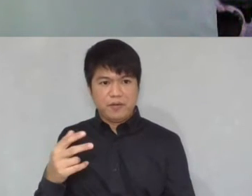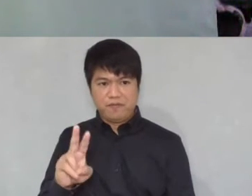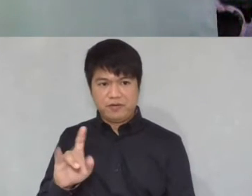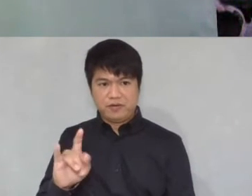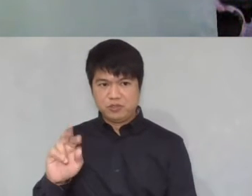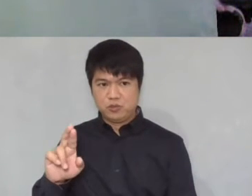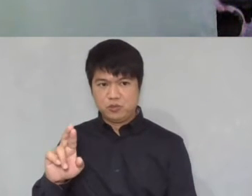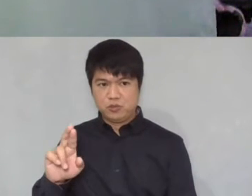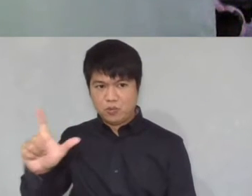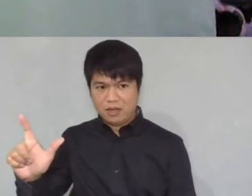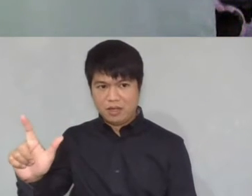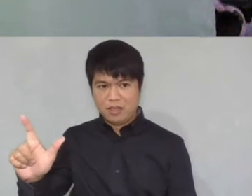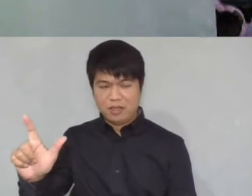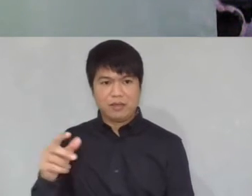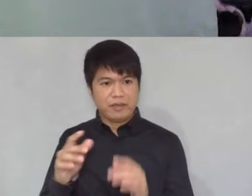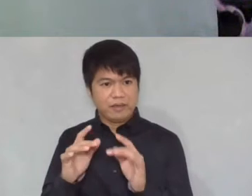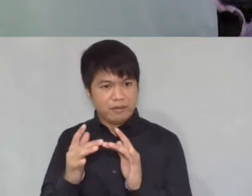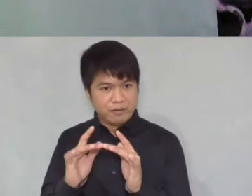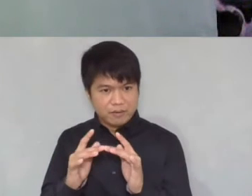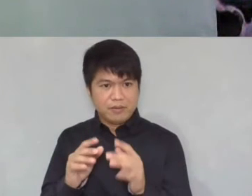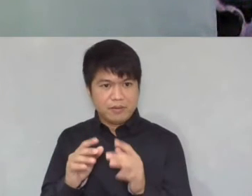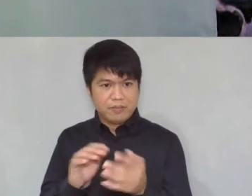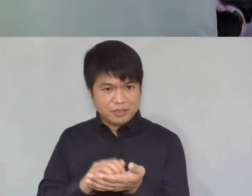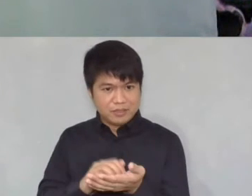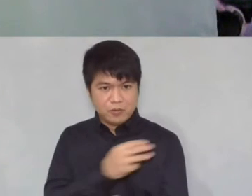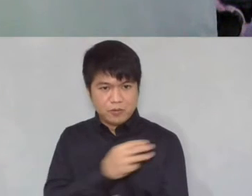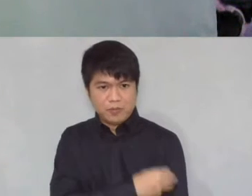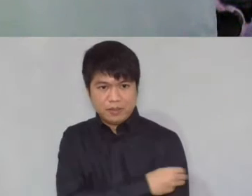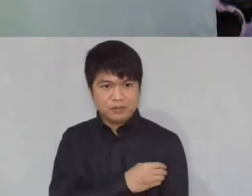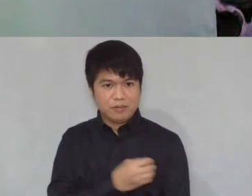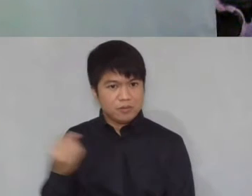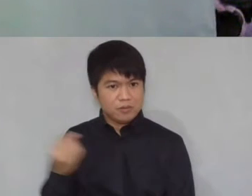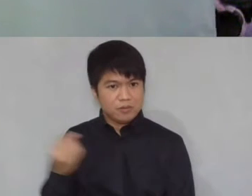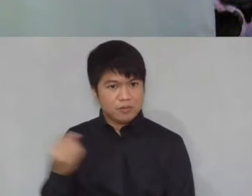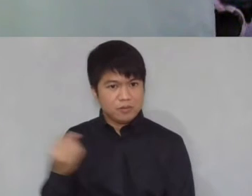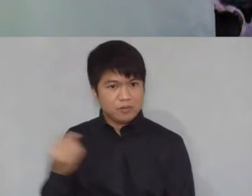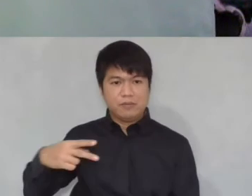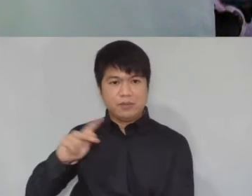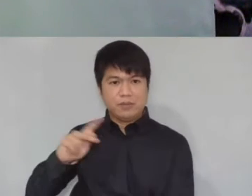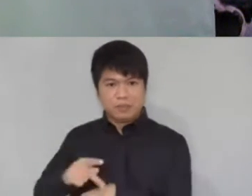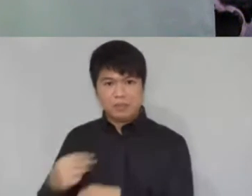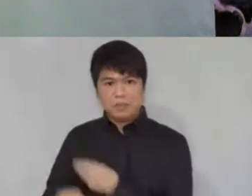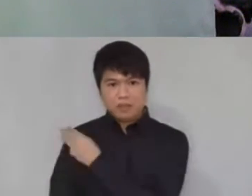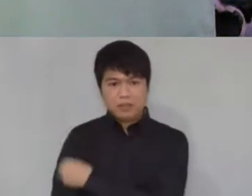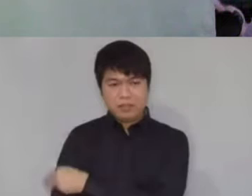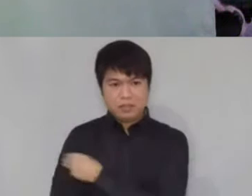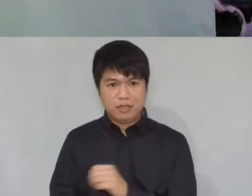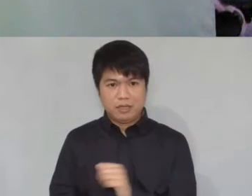medicine as part of the mandate of the Commission on Ethics of the Philippine Medical